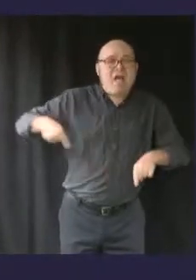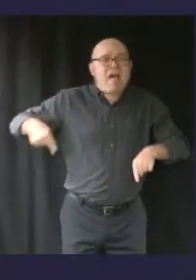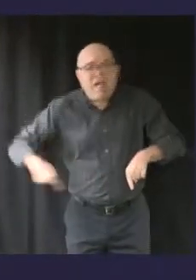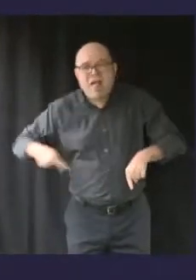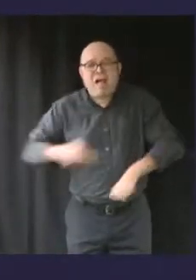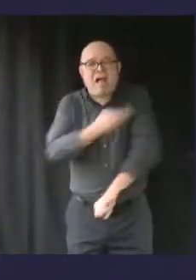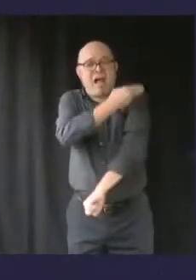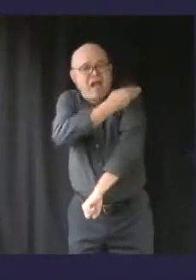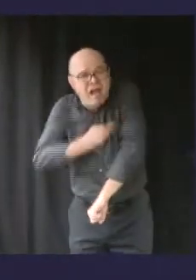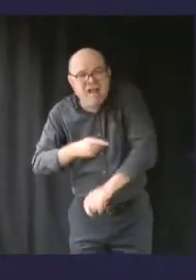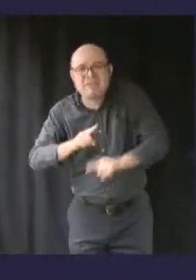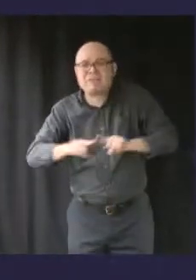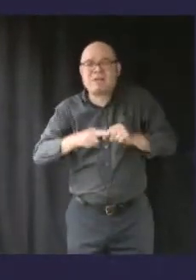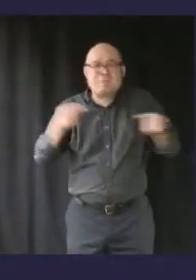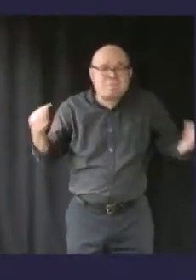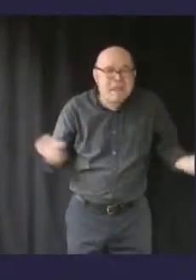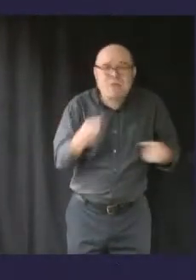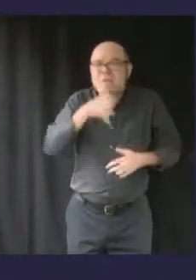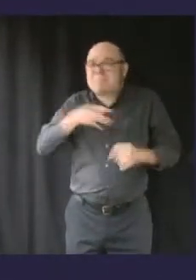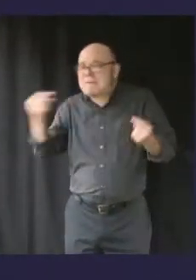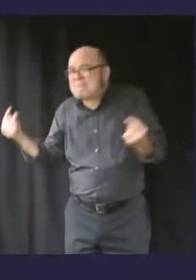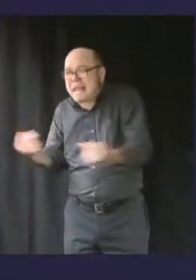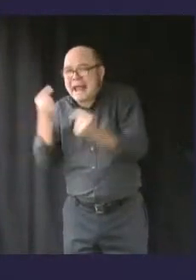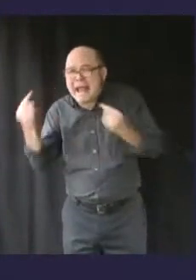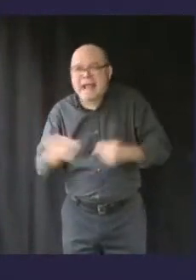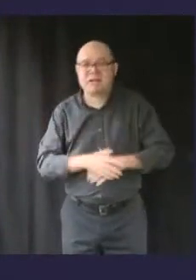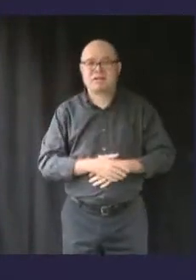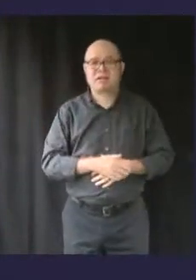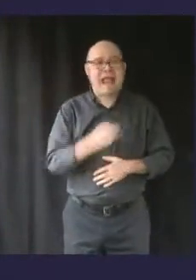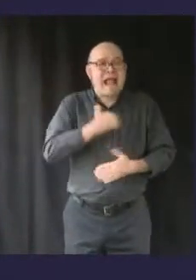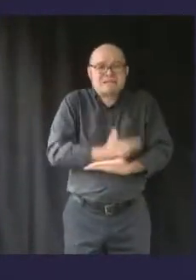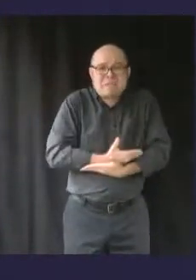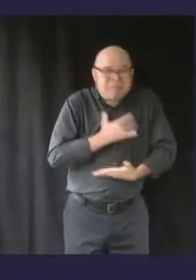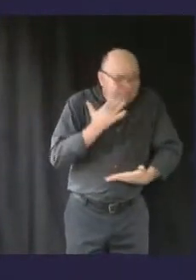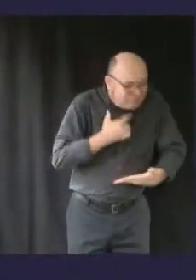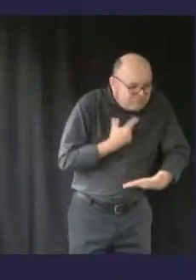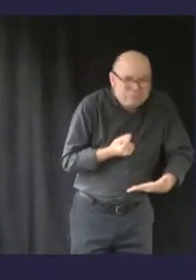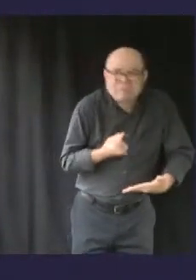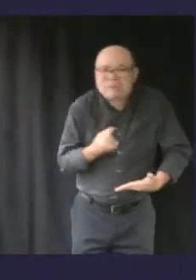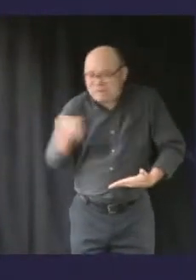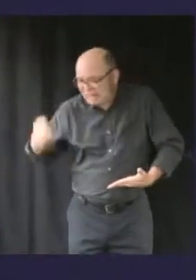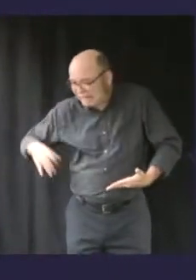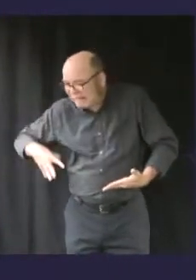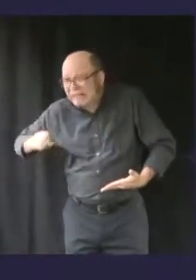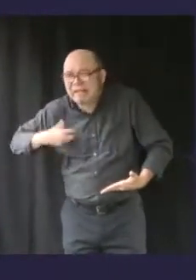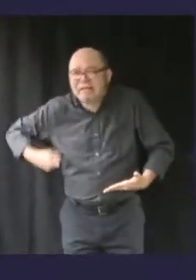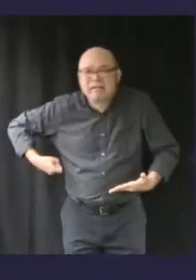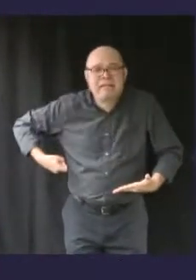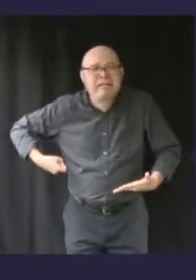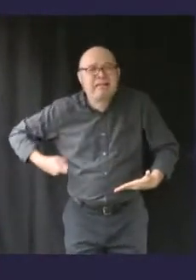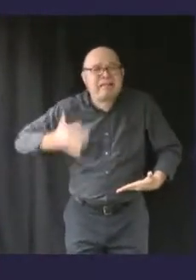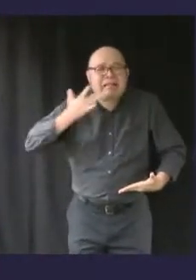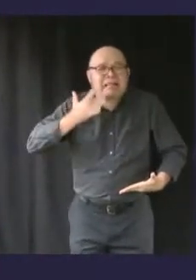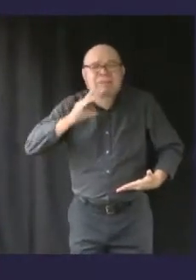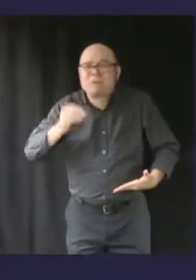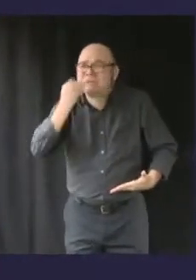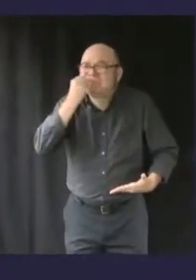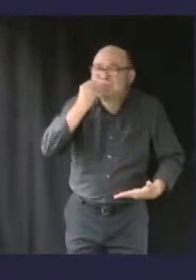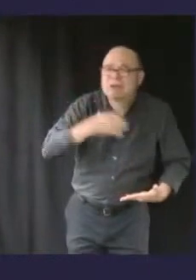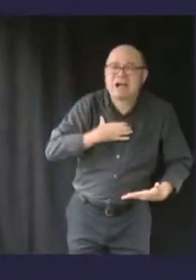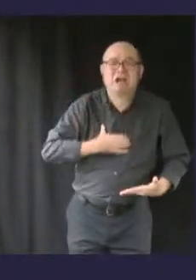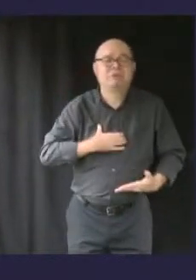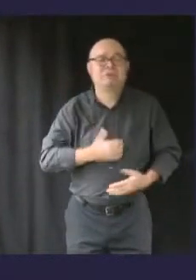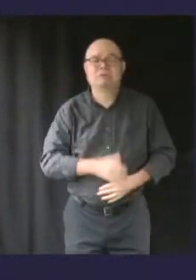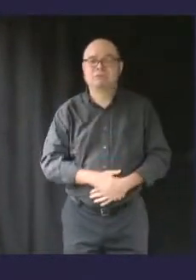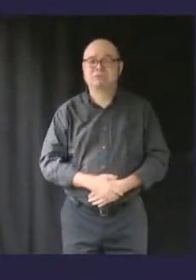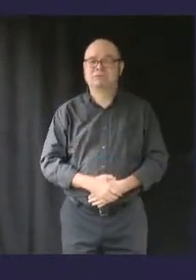families pulling little carts or pushing baby carriages loaded with a few miserable possessions. I ask, where do they come from? Where are they